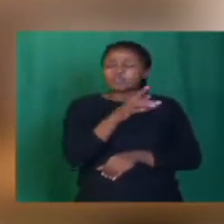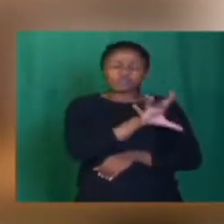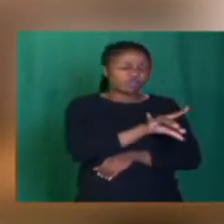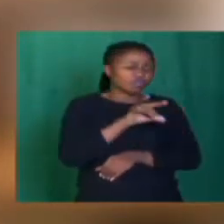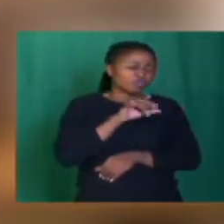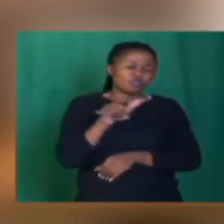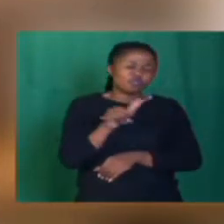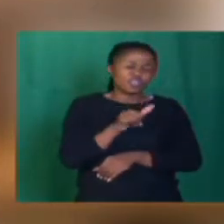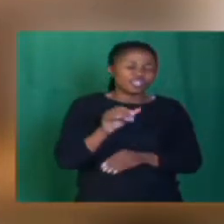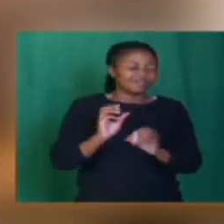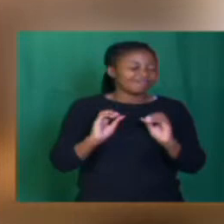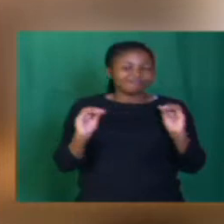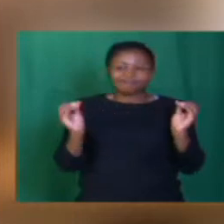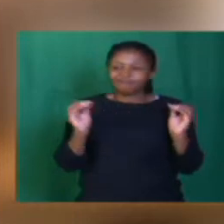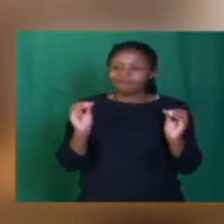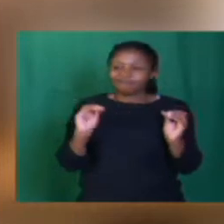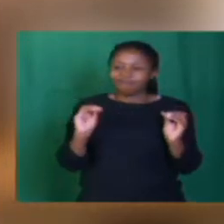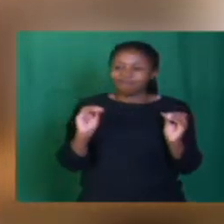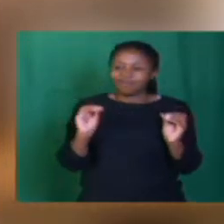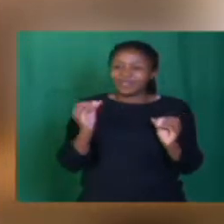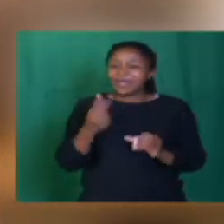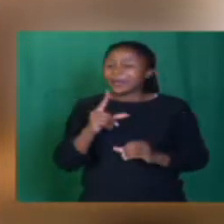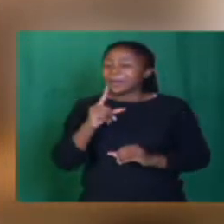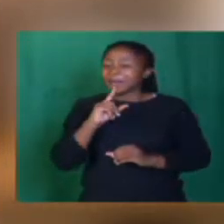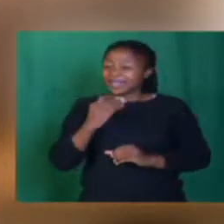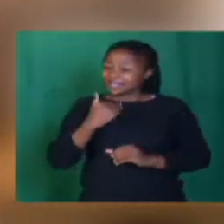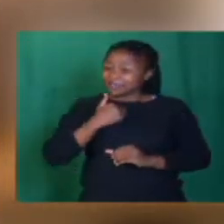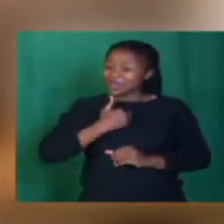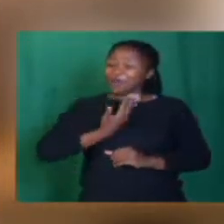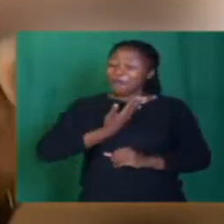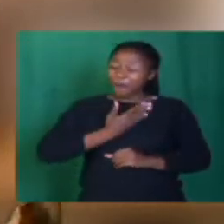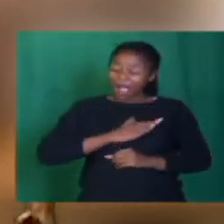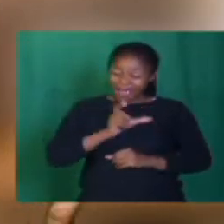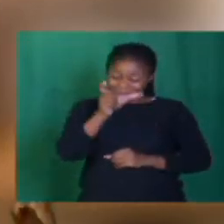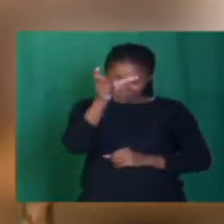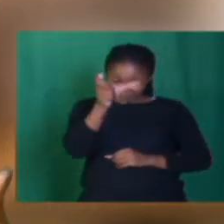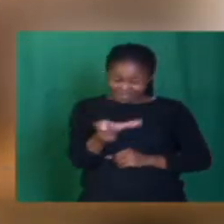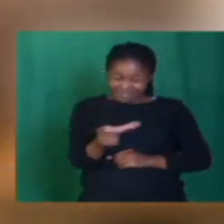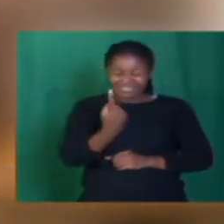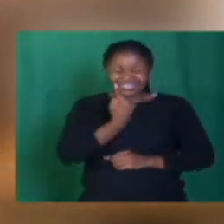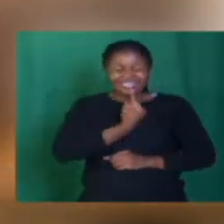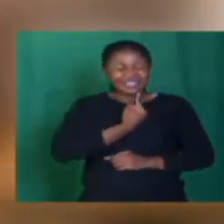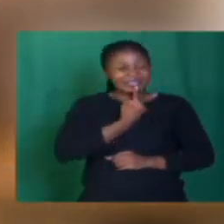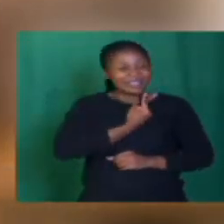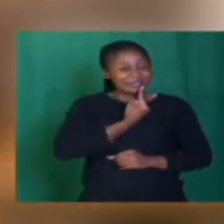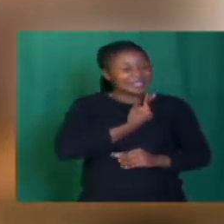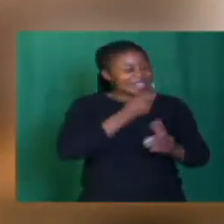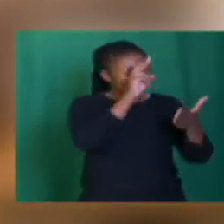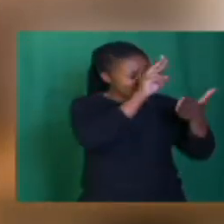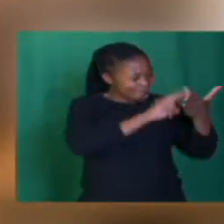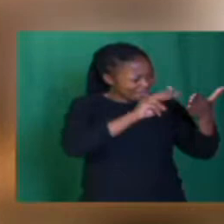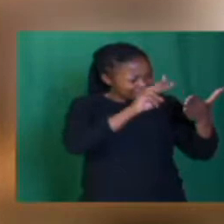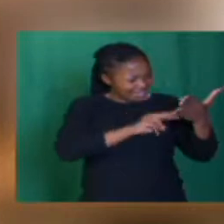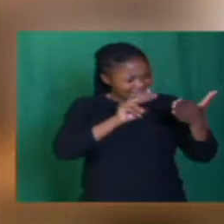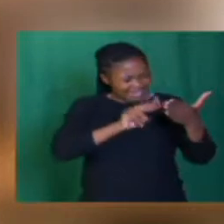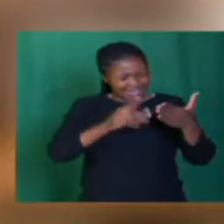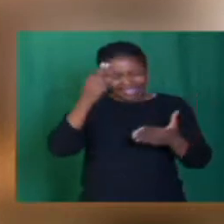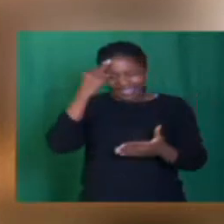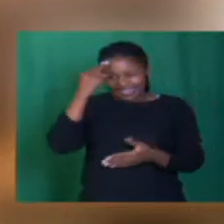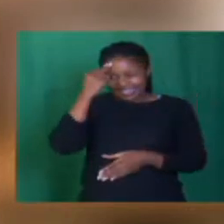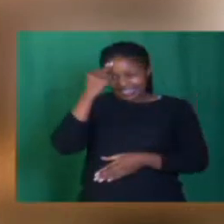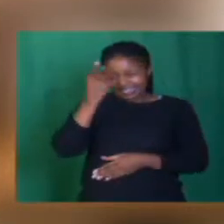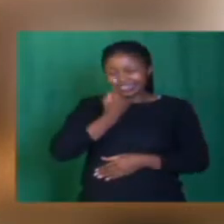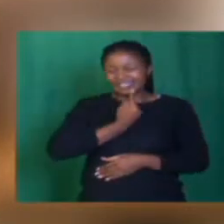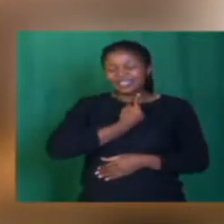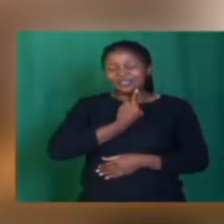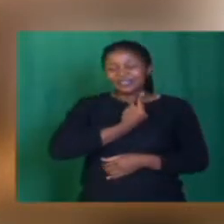be more careful so that you don't find yourself leaning too much into the what? Into the argumentative side. So